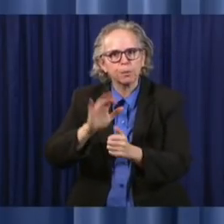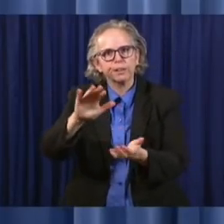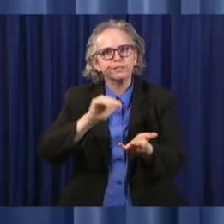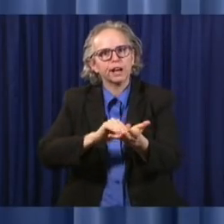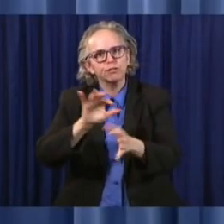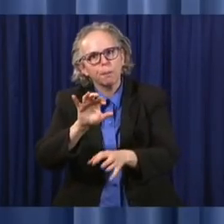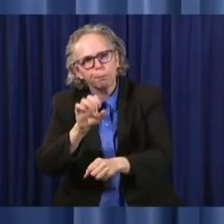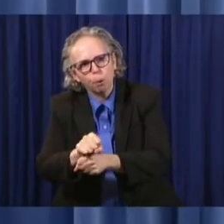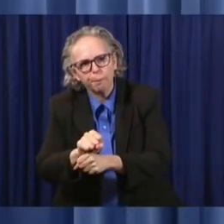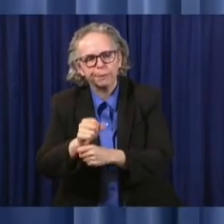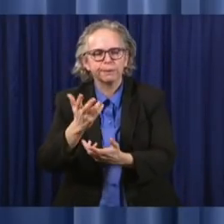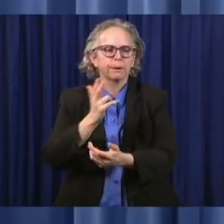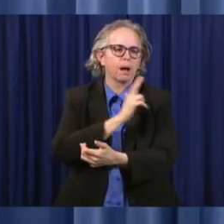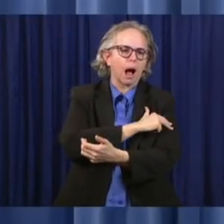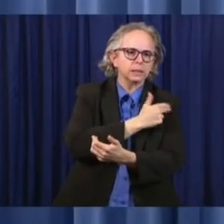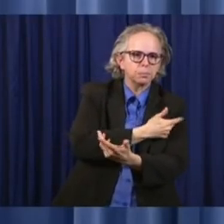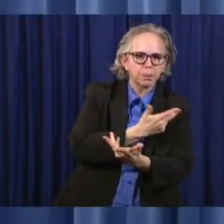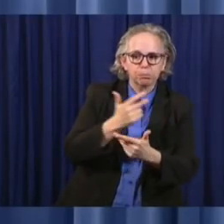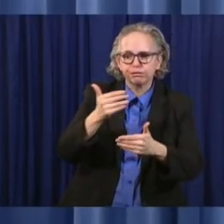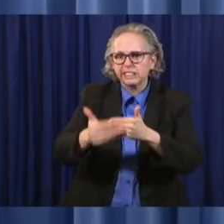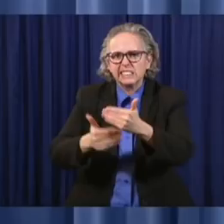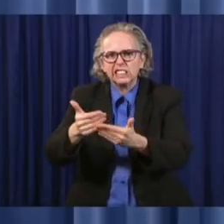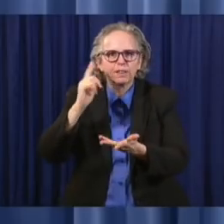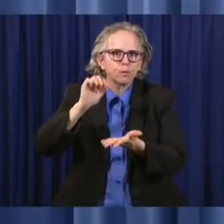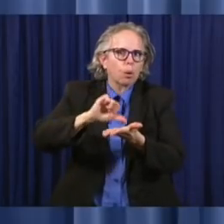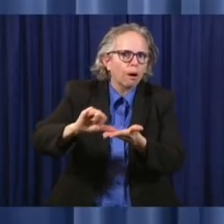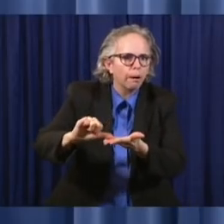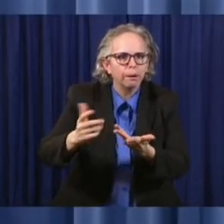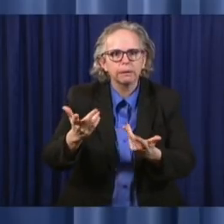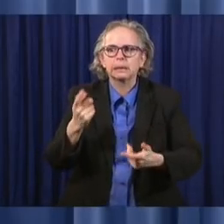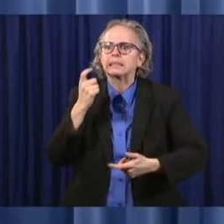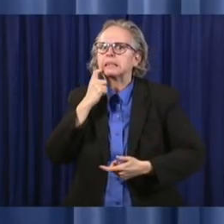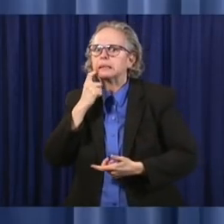hospitals, with past